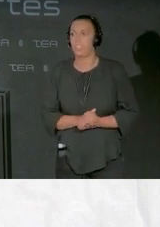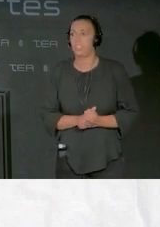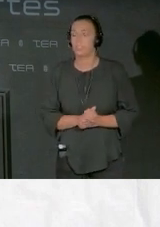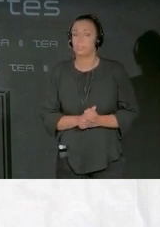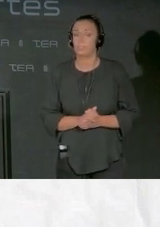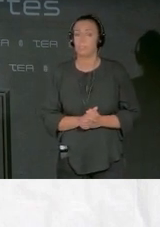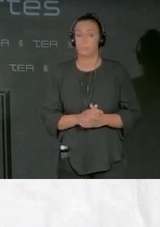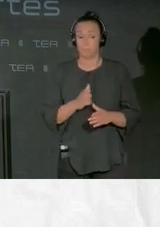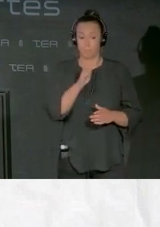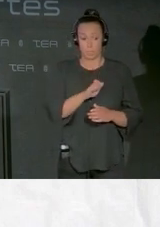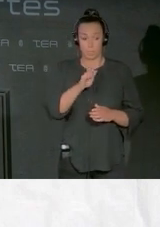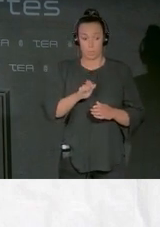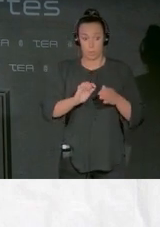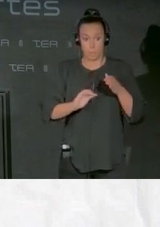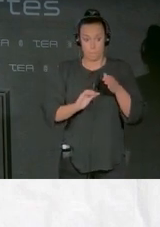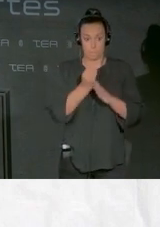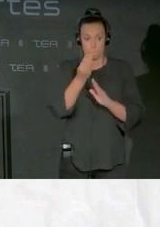bypassing publishers.